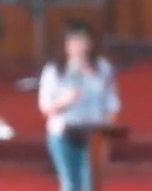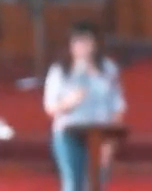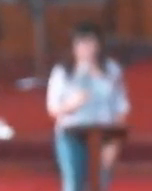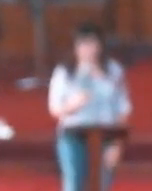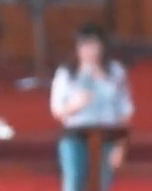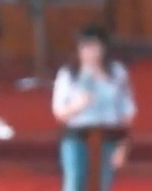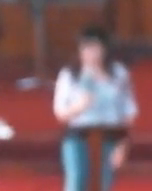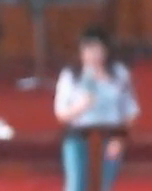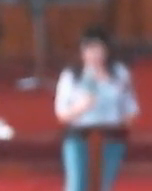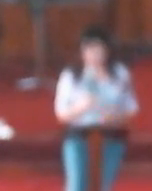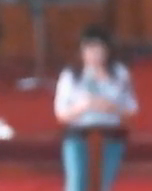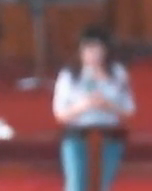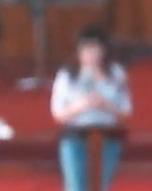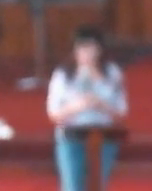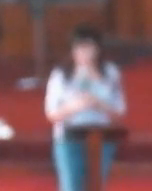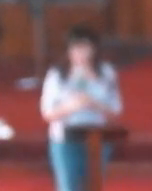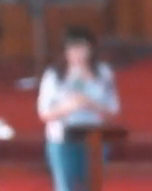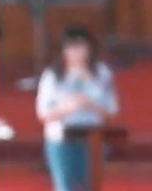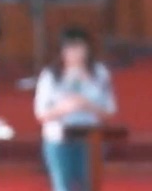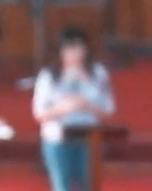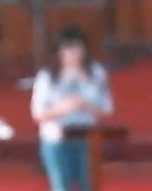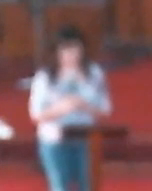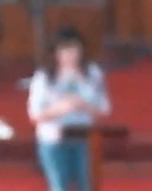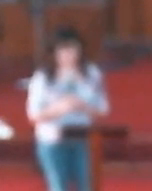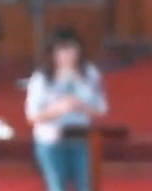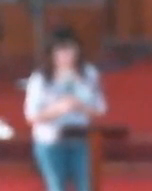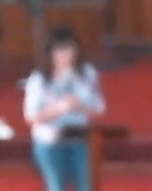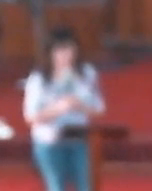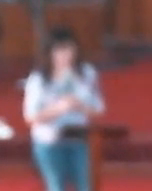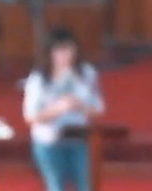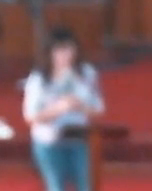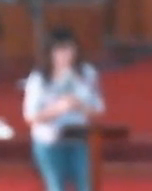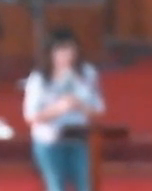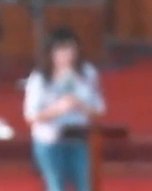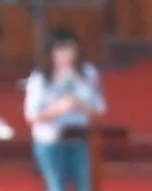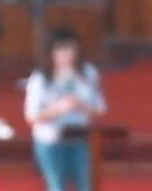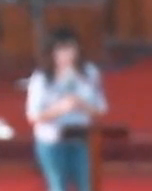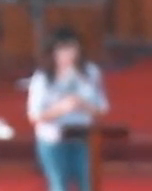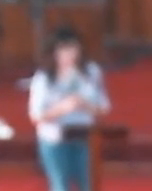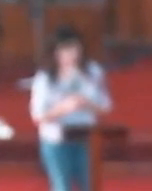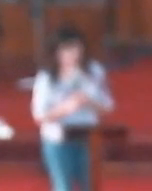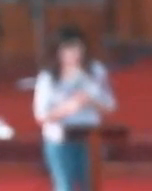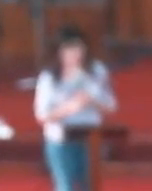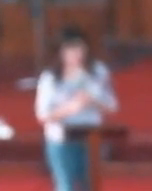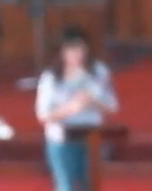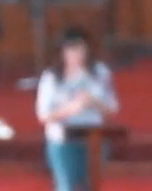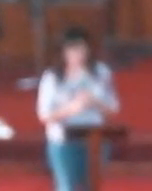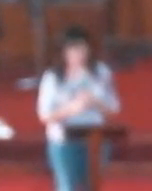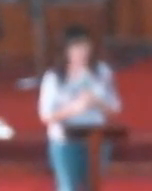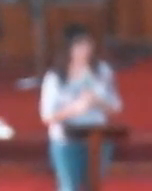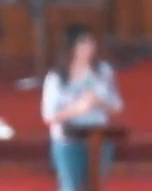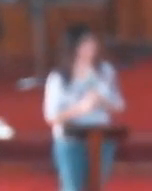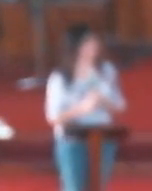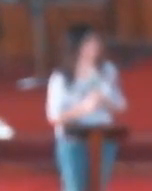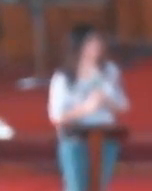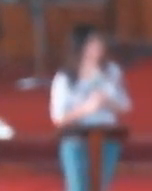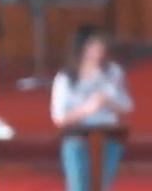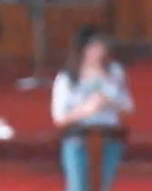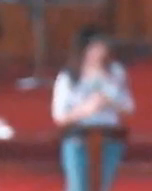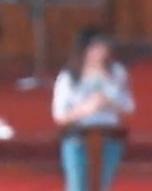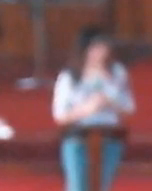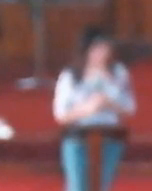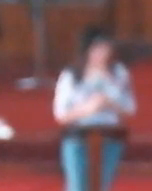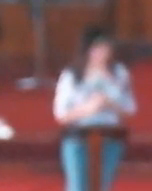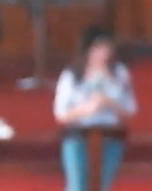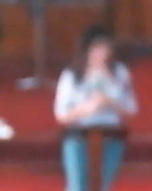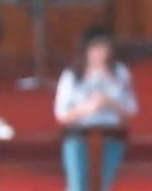and go to your Bibles to Romans 4:17. Si la fe es llamar las cosas que no son como si fuesen,